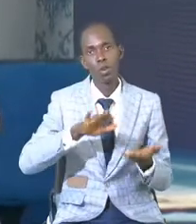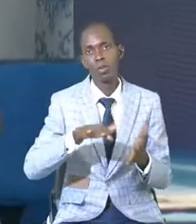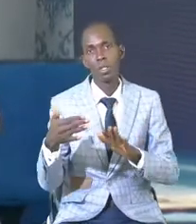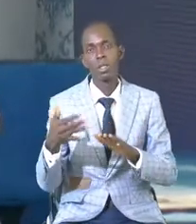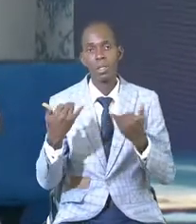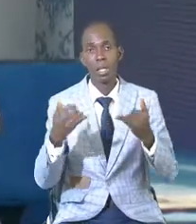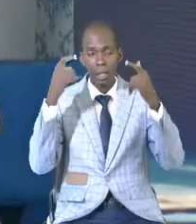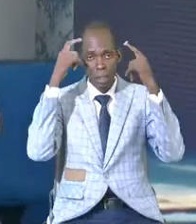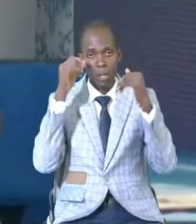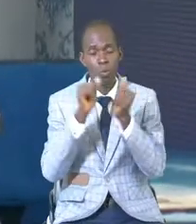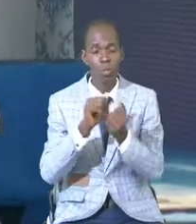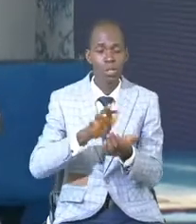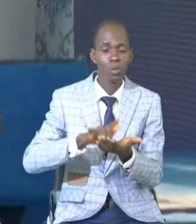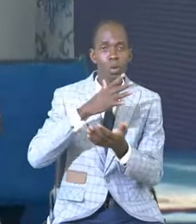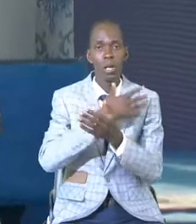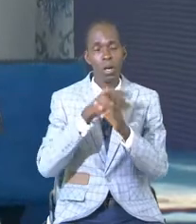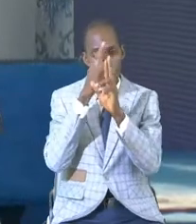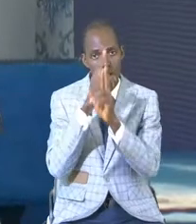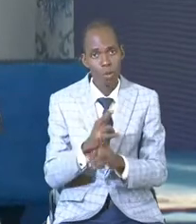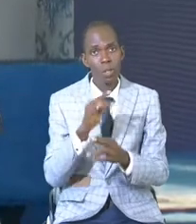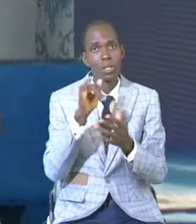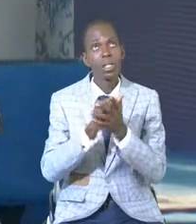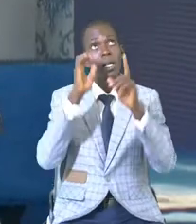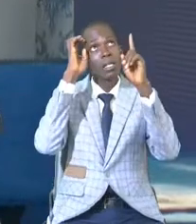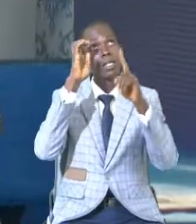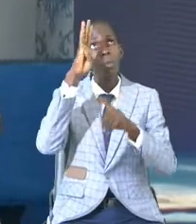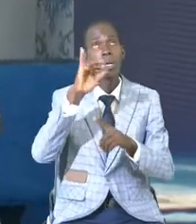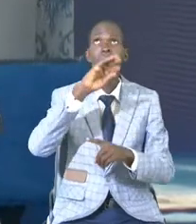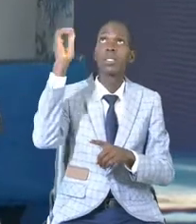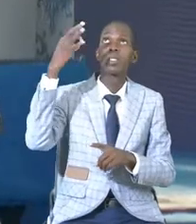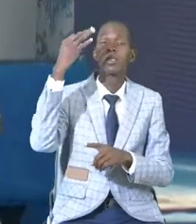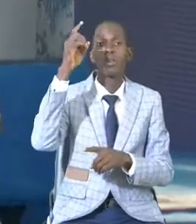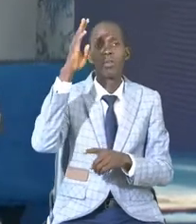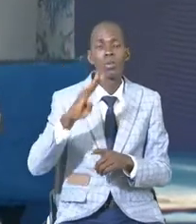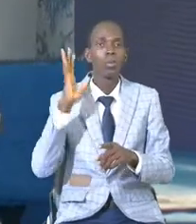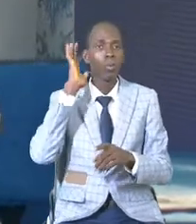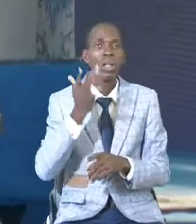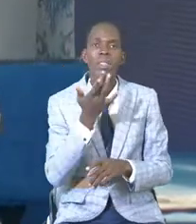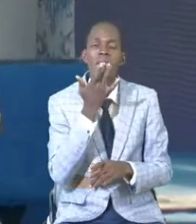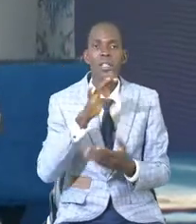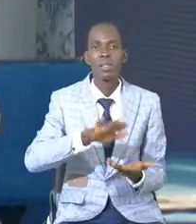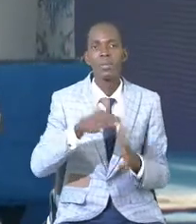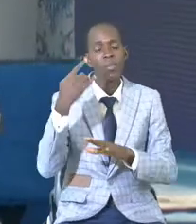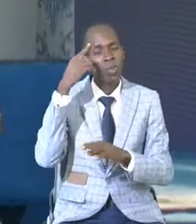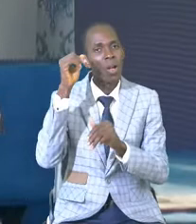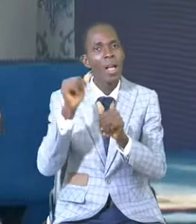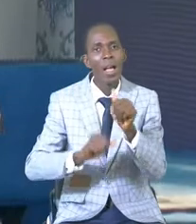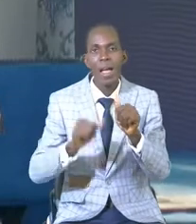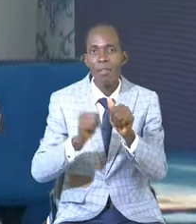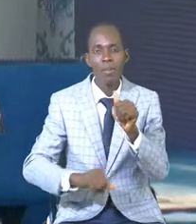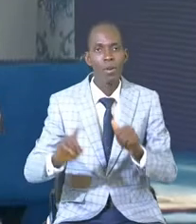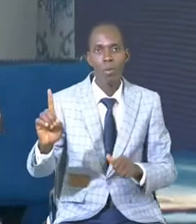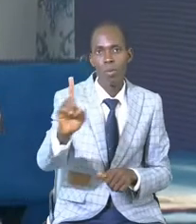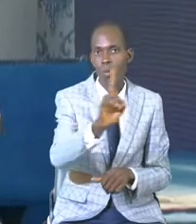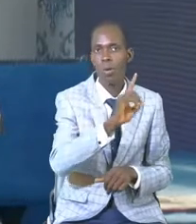he by the grace of God should taste death for every man. For every man, he has an